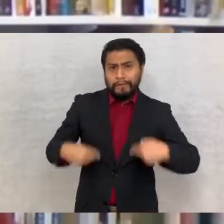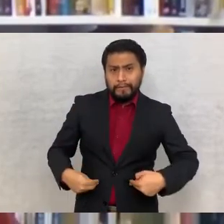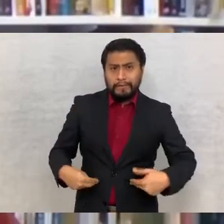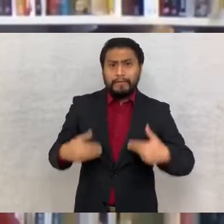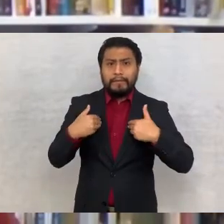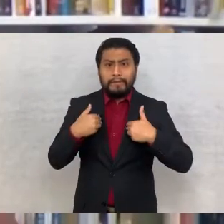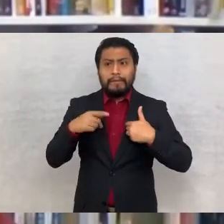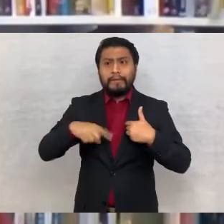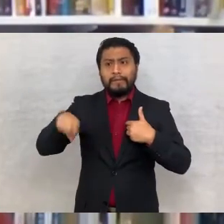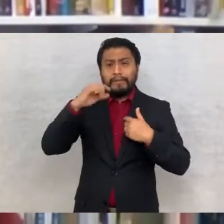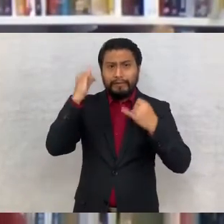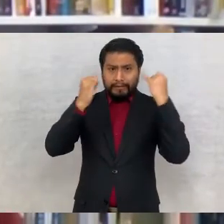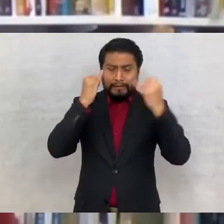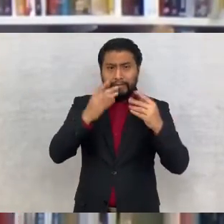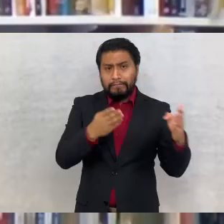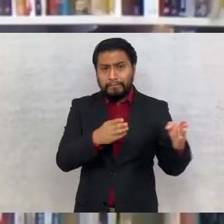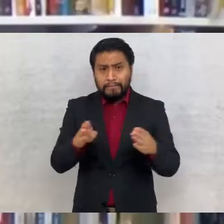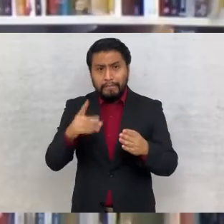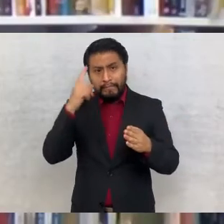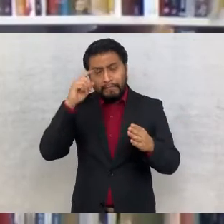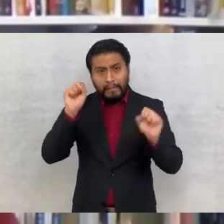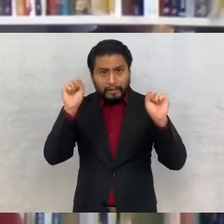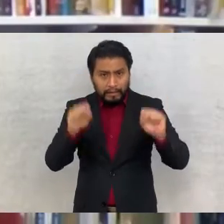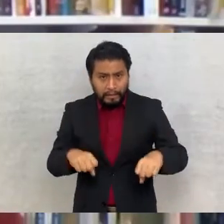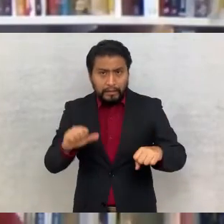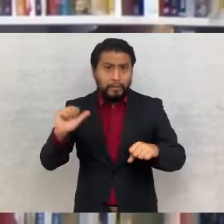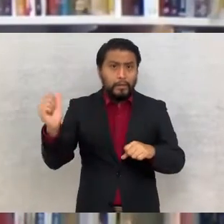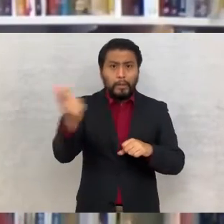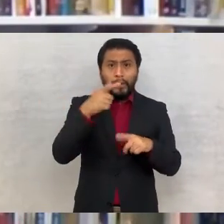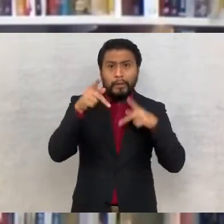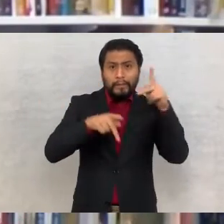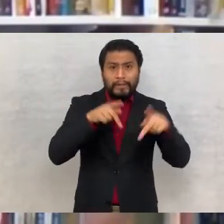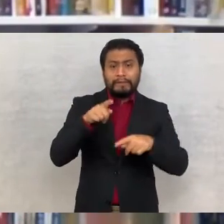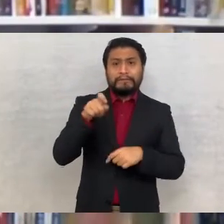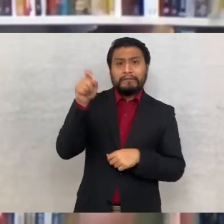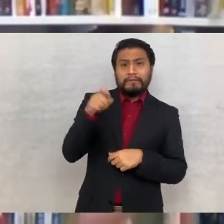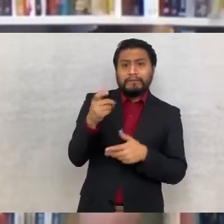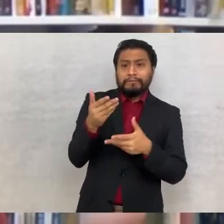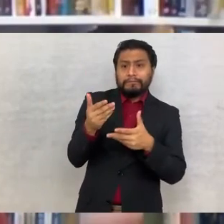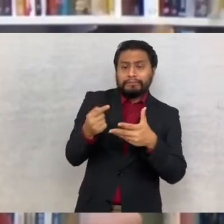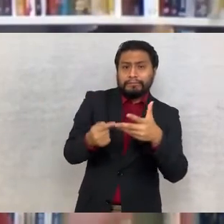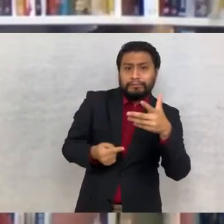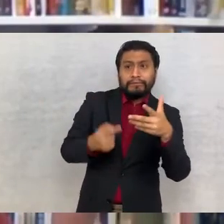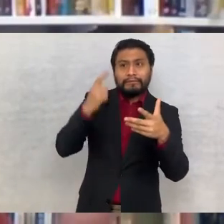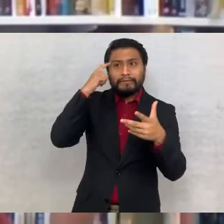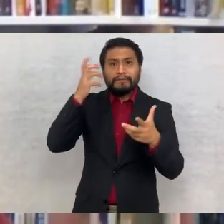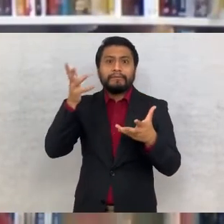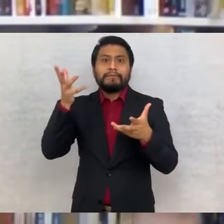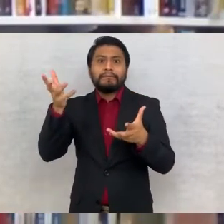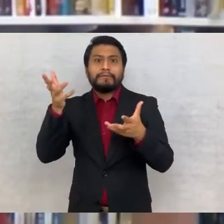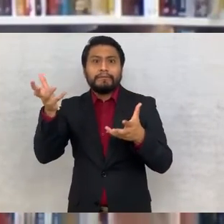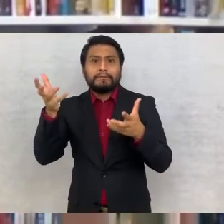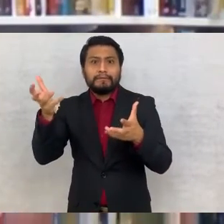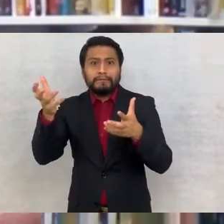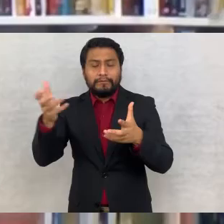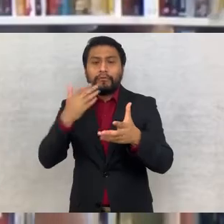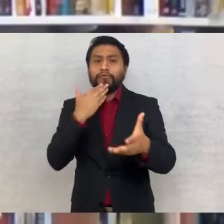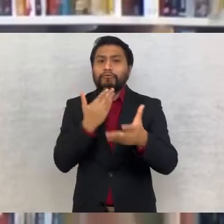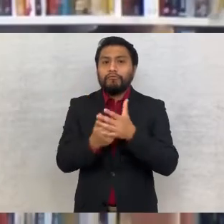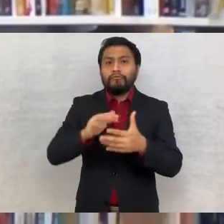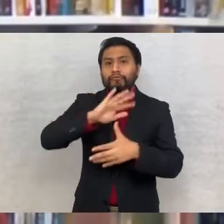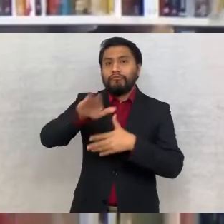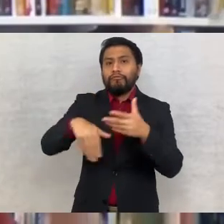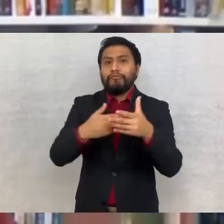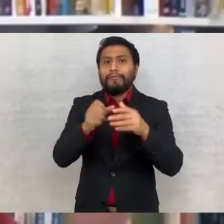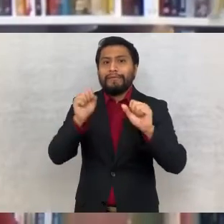human complexity as a result of a homogenizing plan able to satisfy the intimate desires of those who project their desire to gather